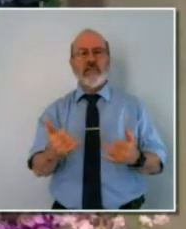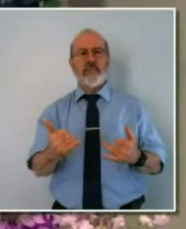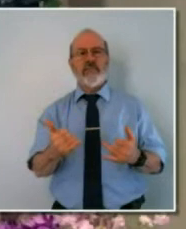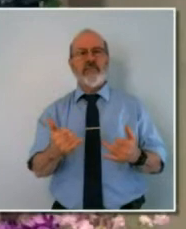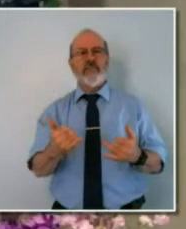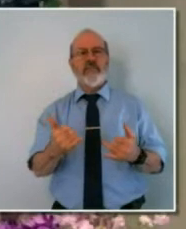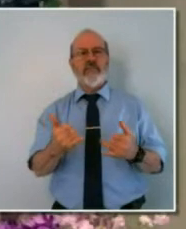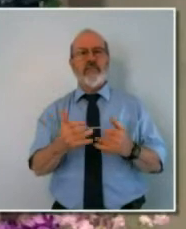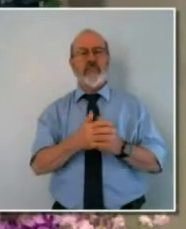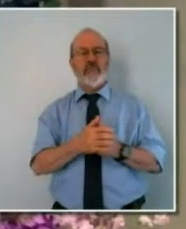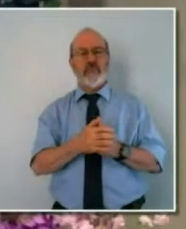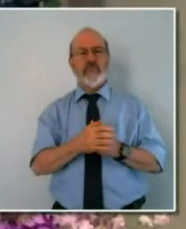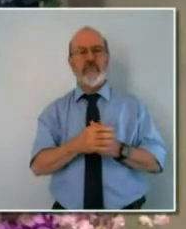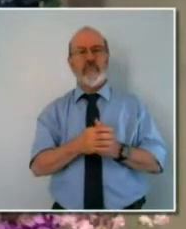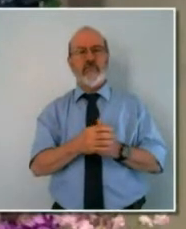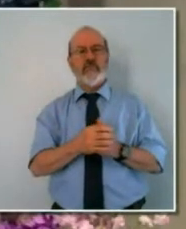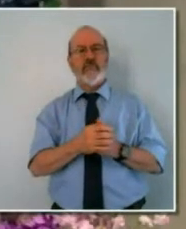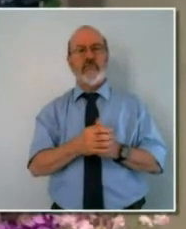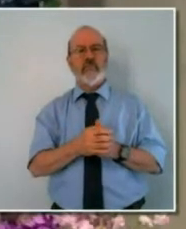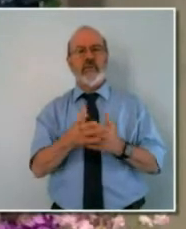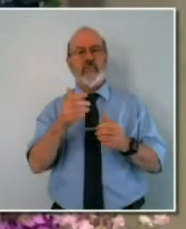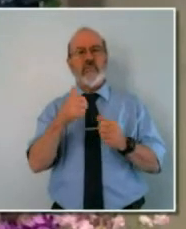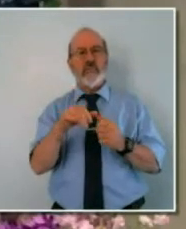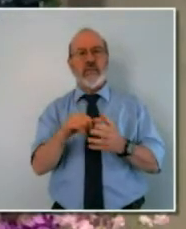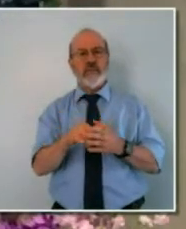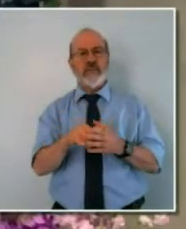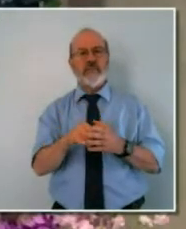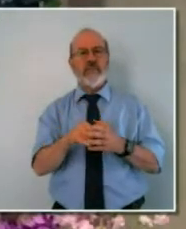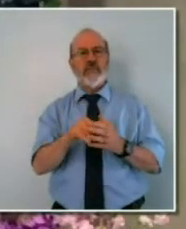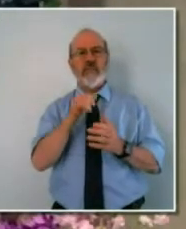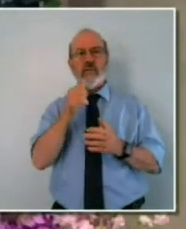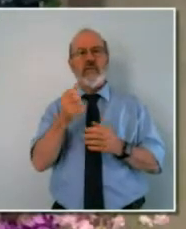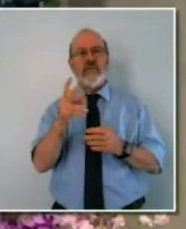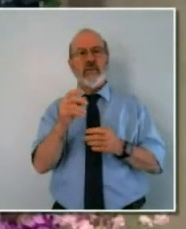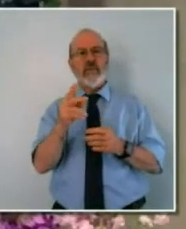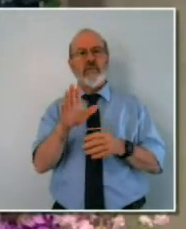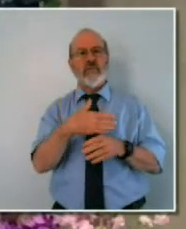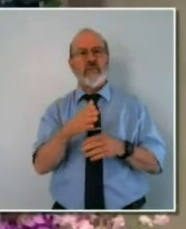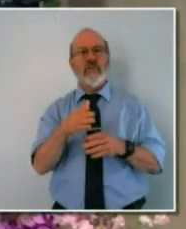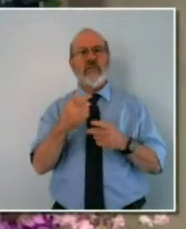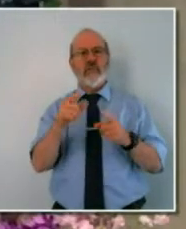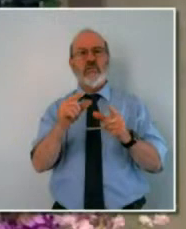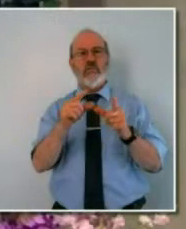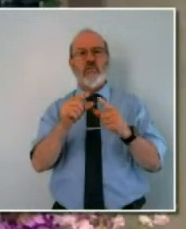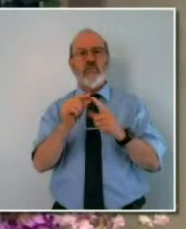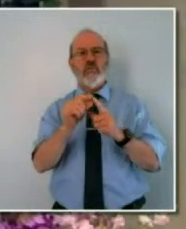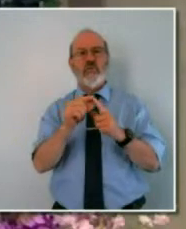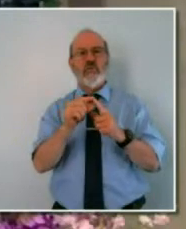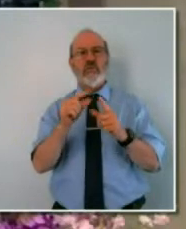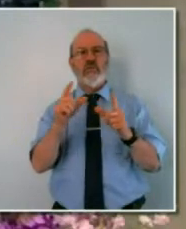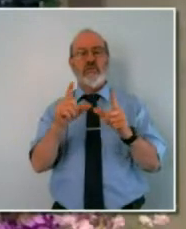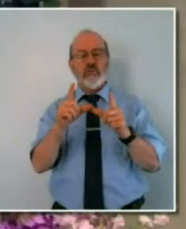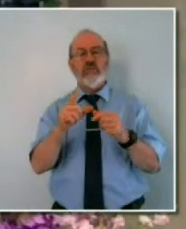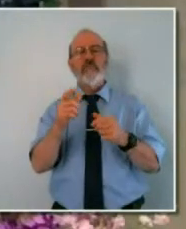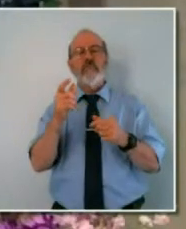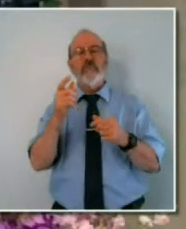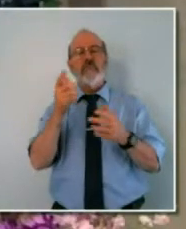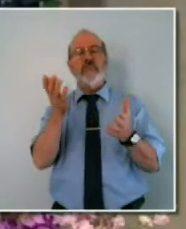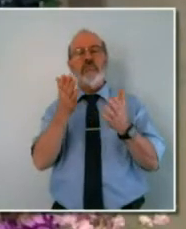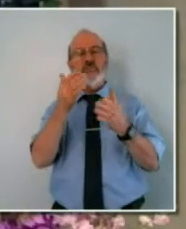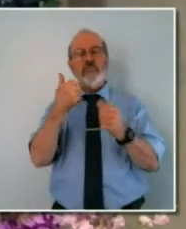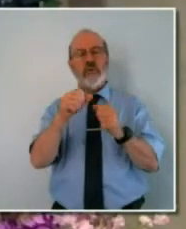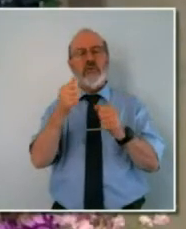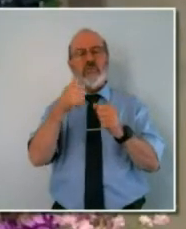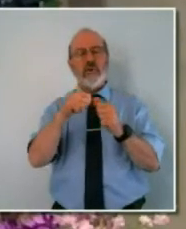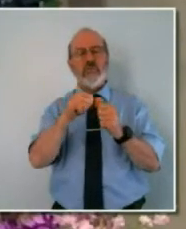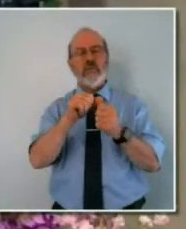the church, my heart. So if you can remember that, if not, that's okay. You can sing it as the words are on the screen, but I would encourage you to try to remember to